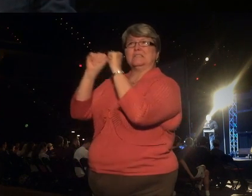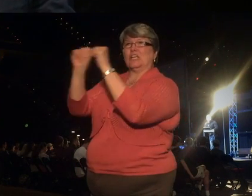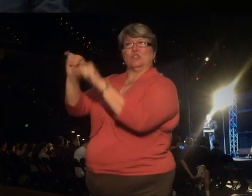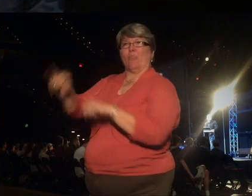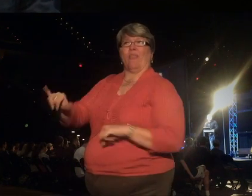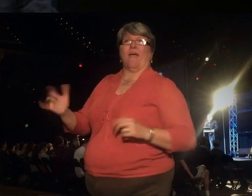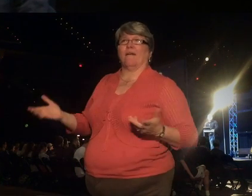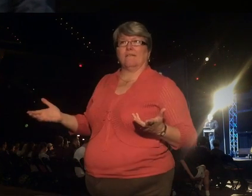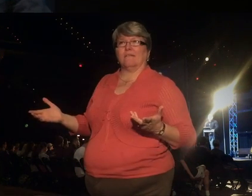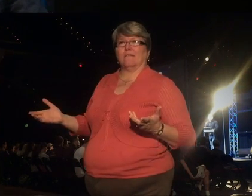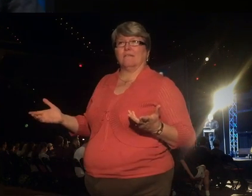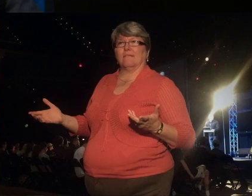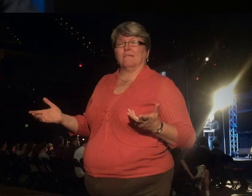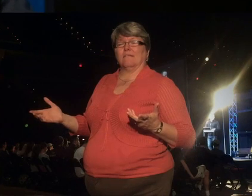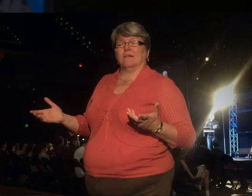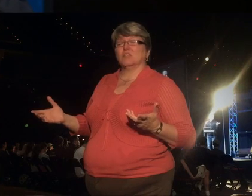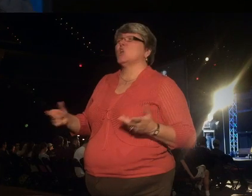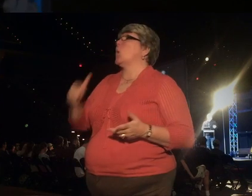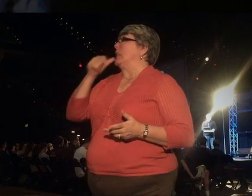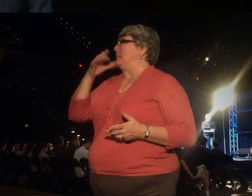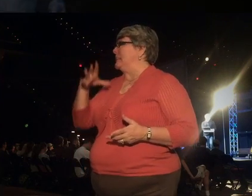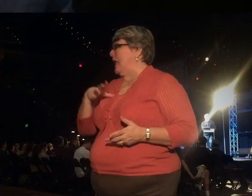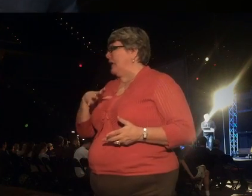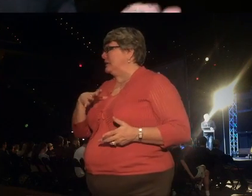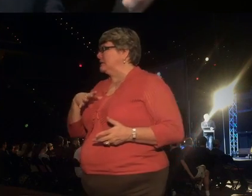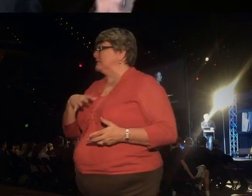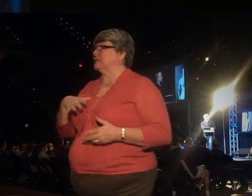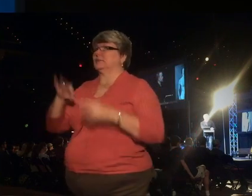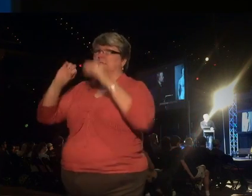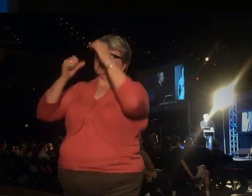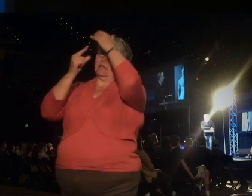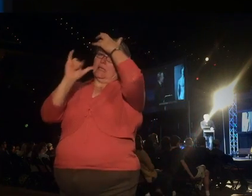quality. So ladies, this is Iggy Pop.